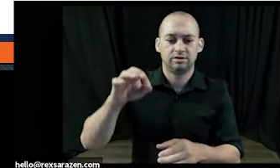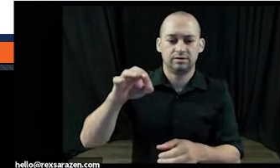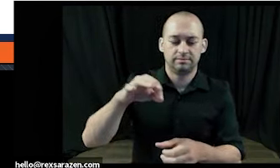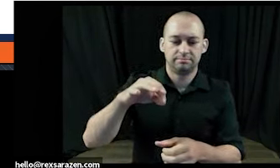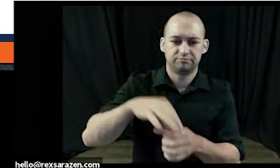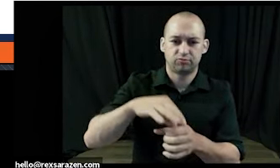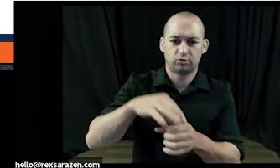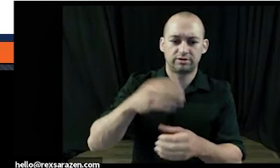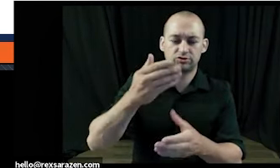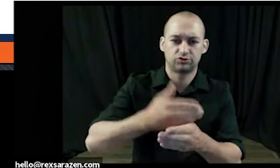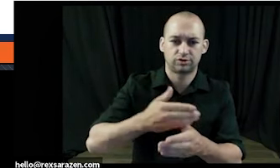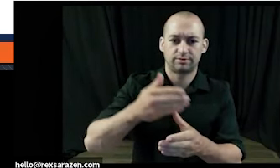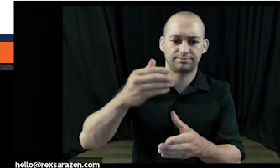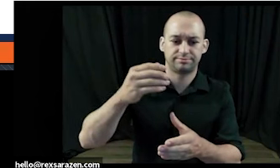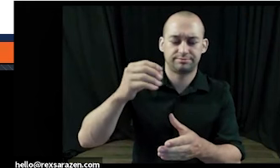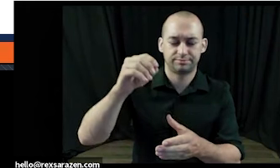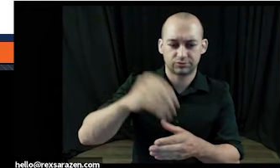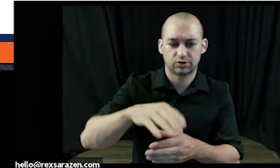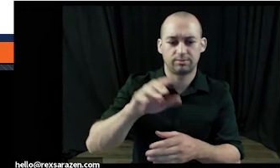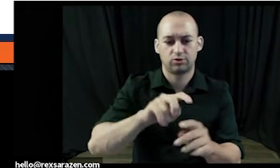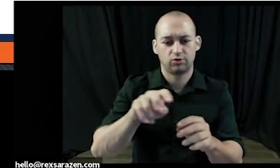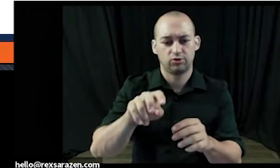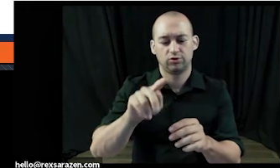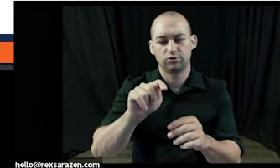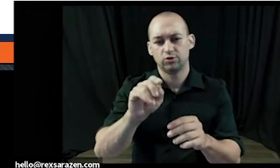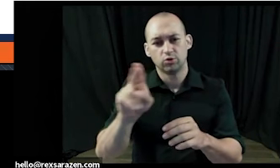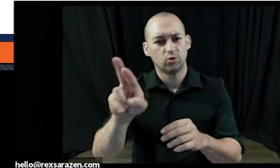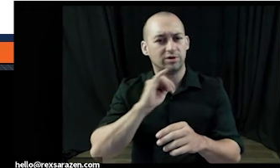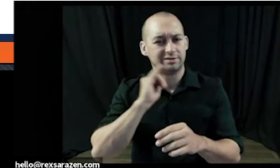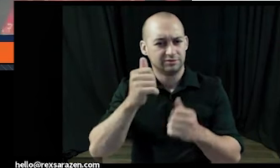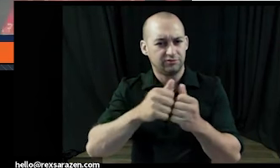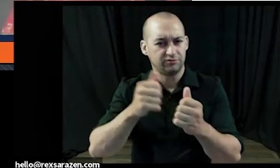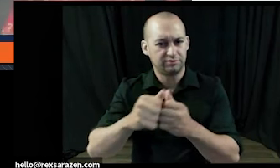in every city of Alameda County for 2 to 3 days.